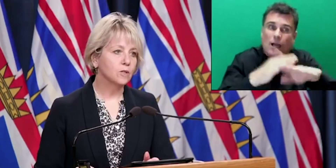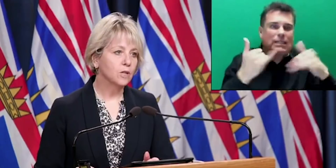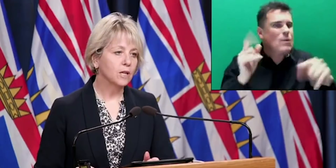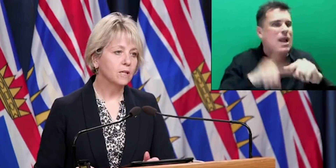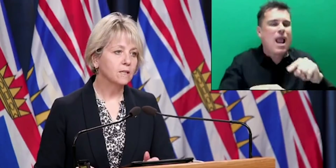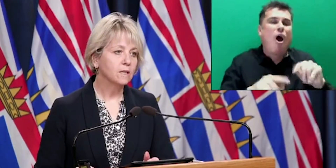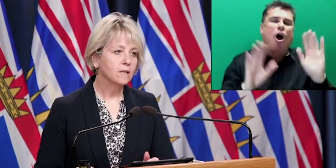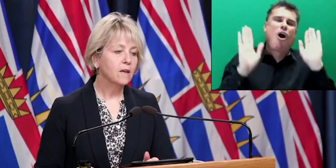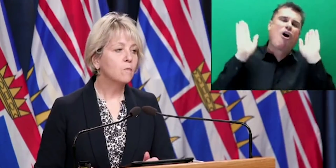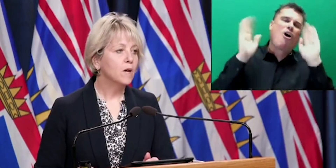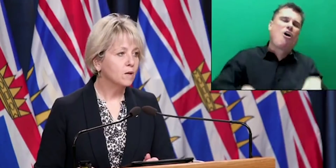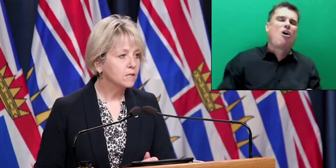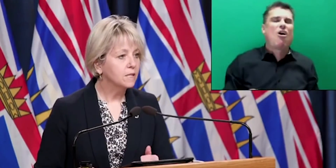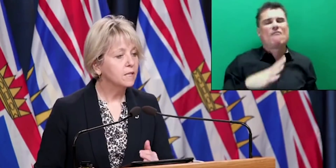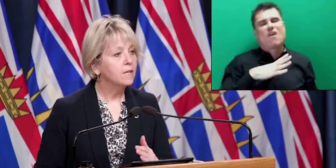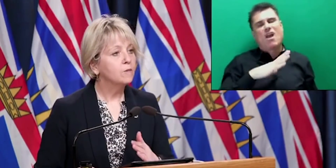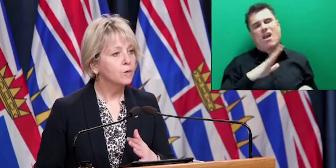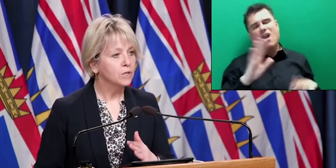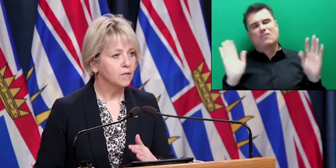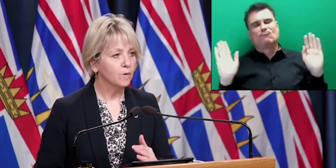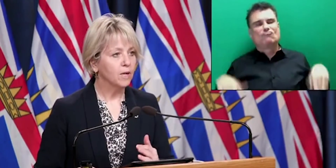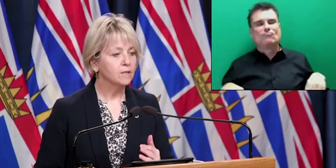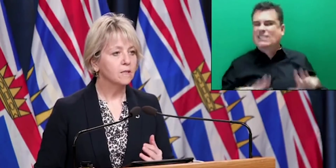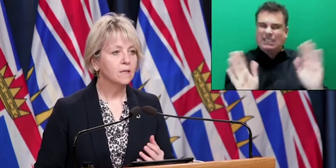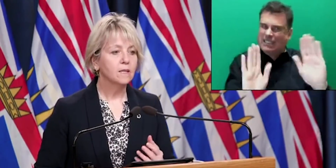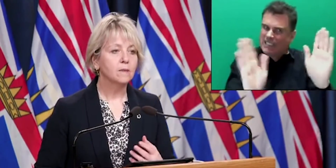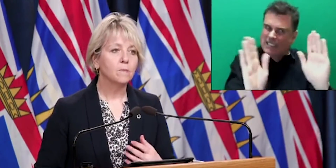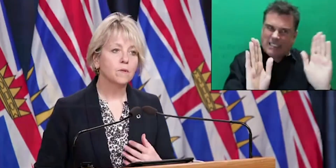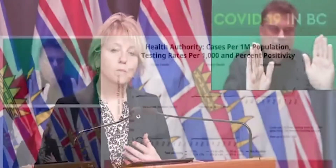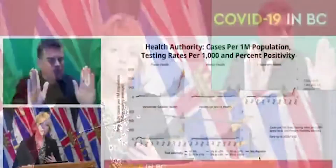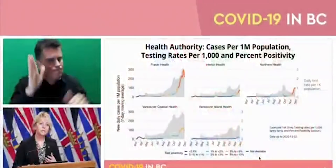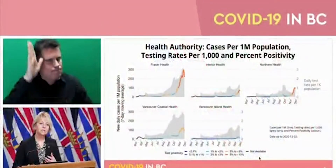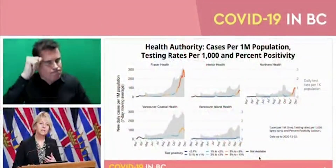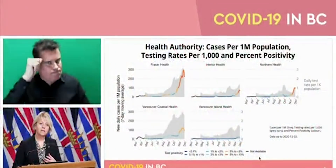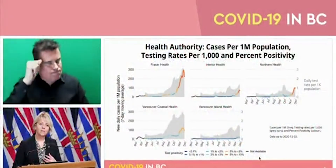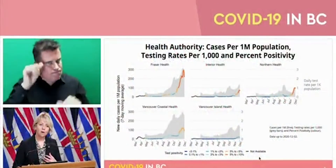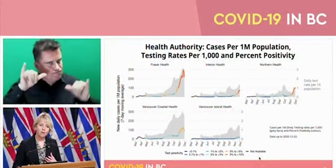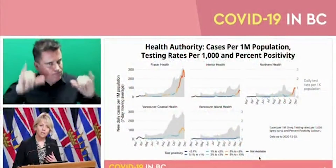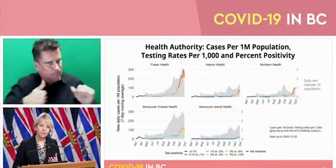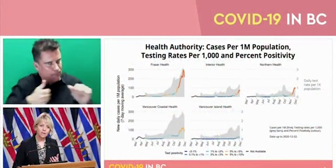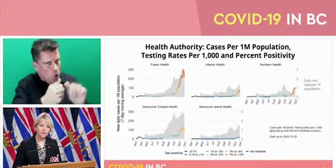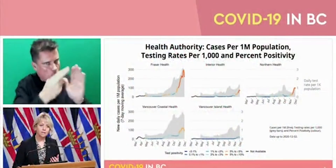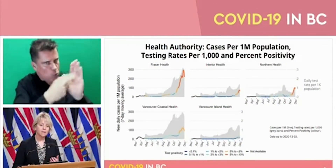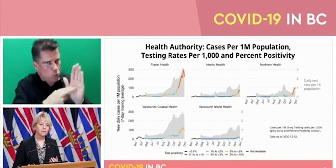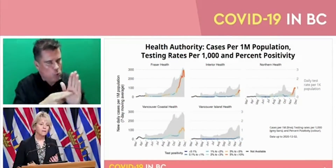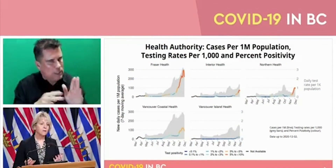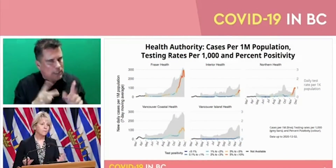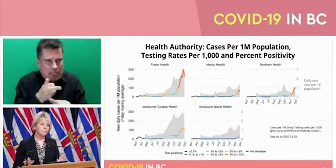continues to circulate, and we are seeing increasing rates in